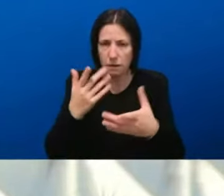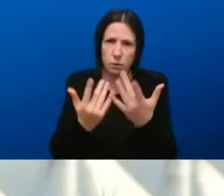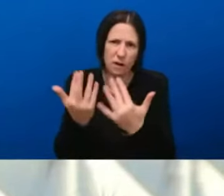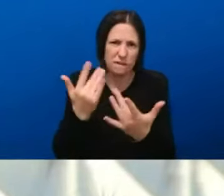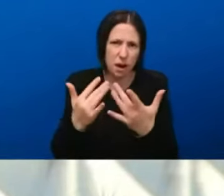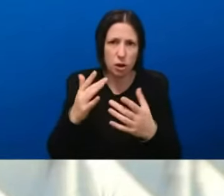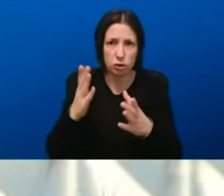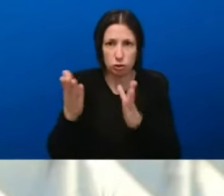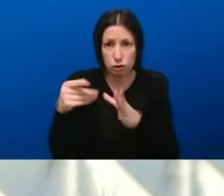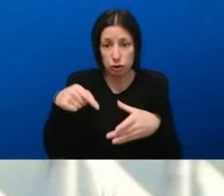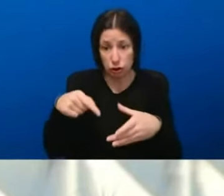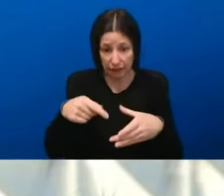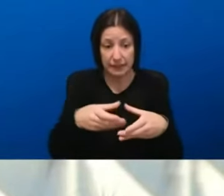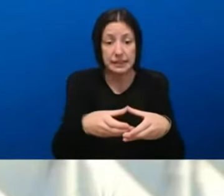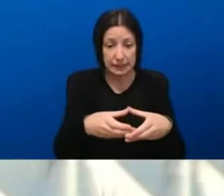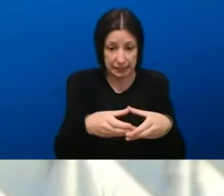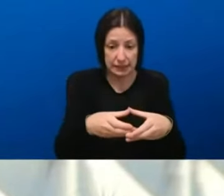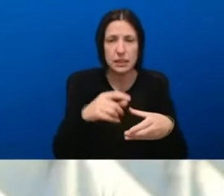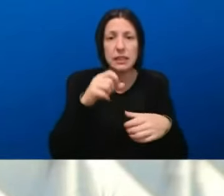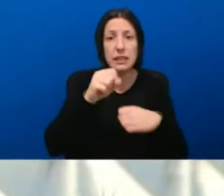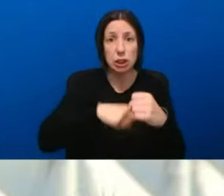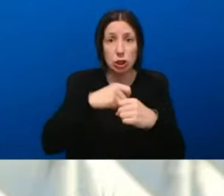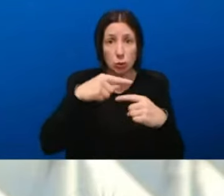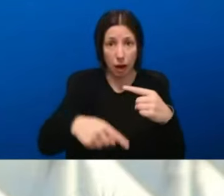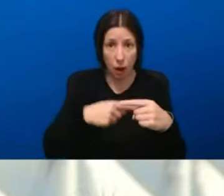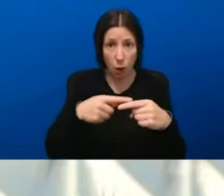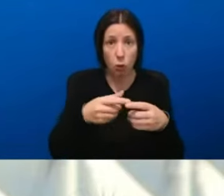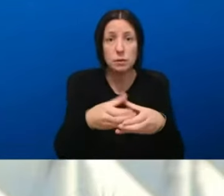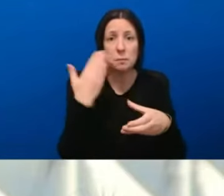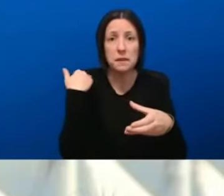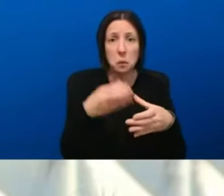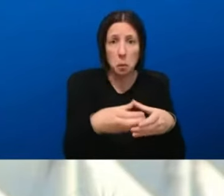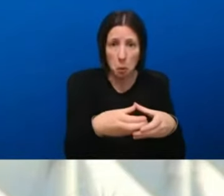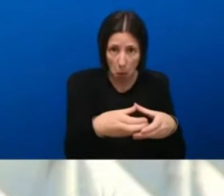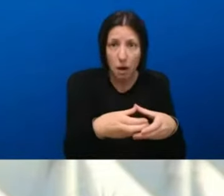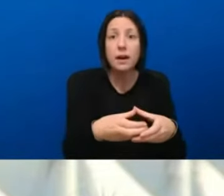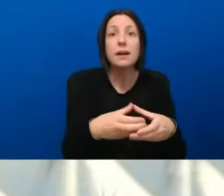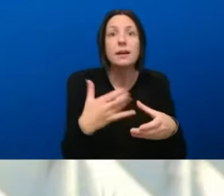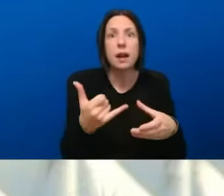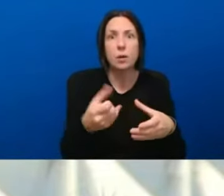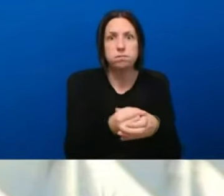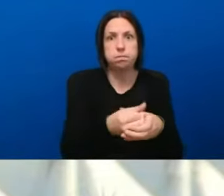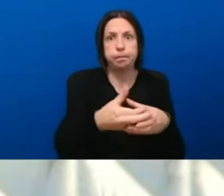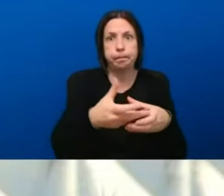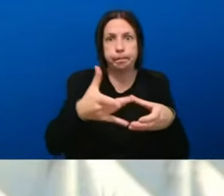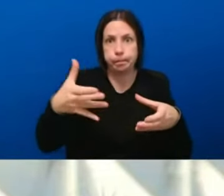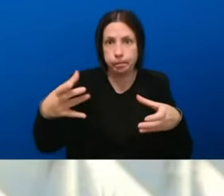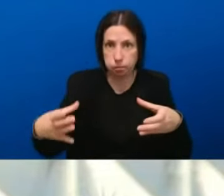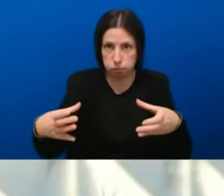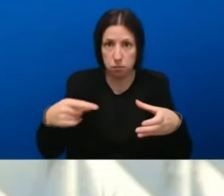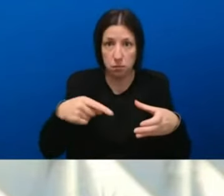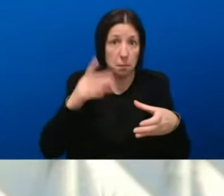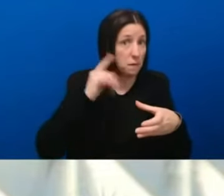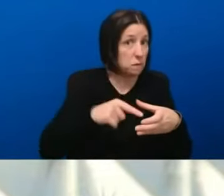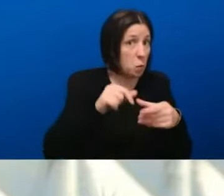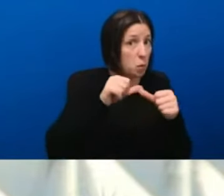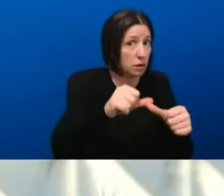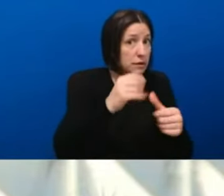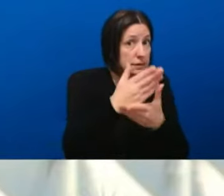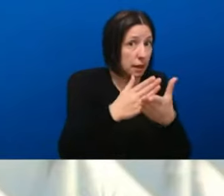and dramatically expand the number of full-time year-round people there. That's to